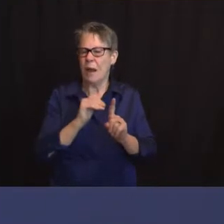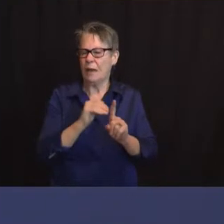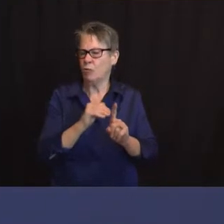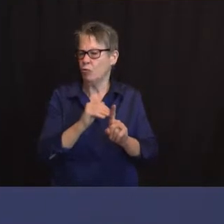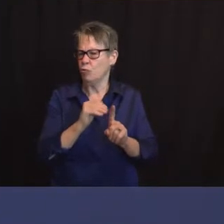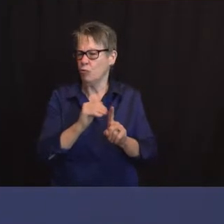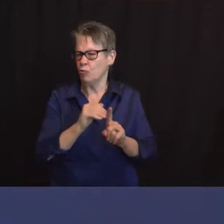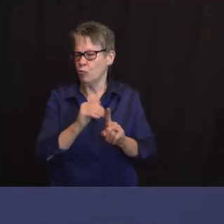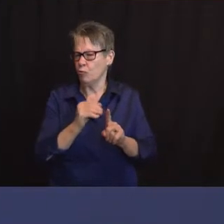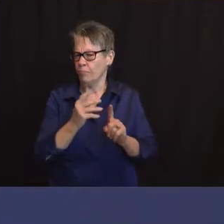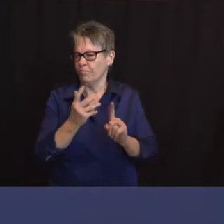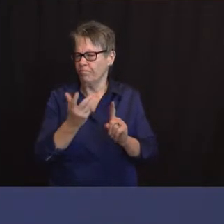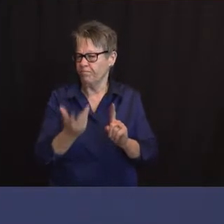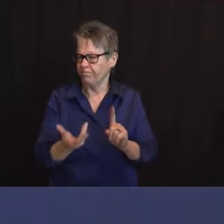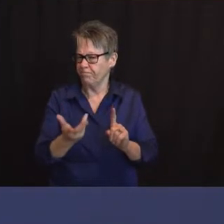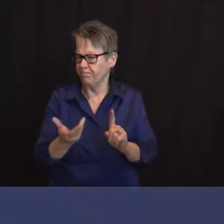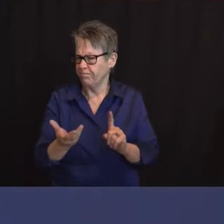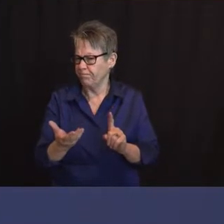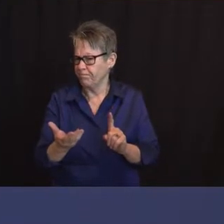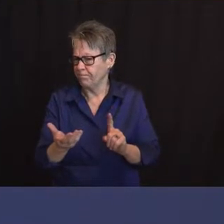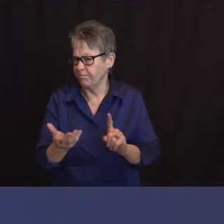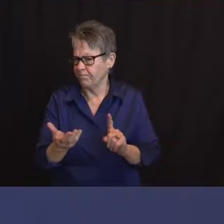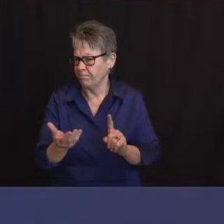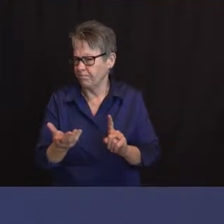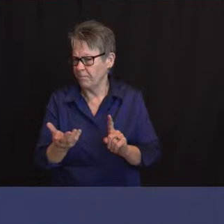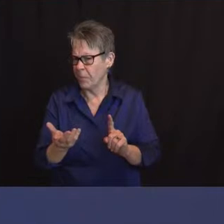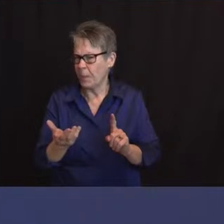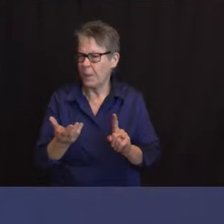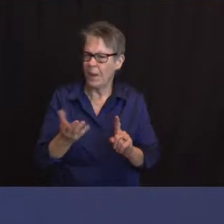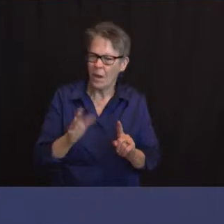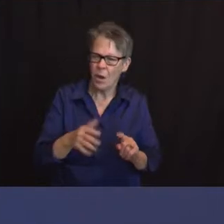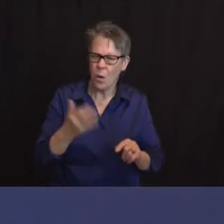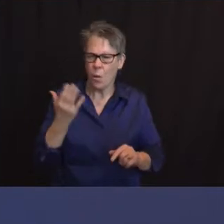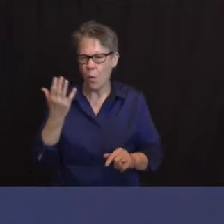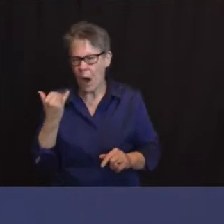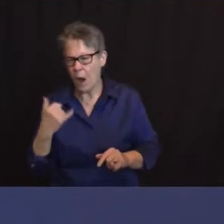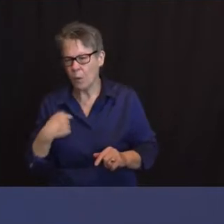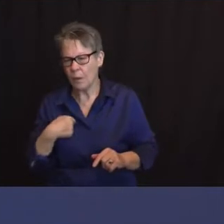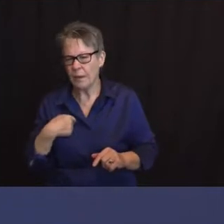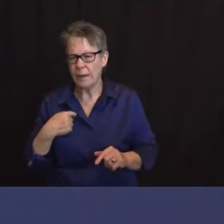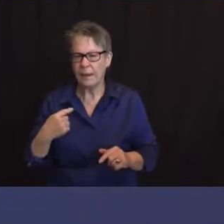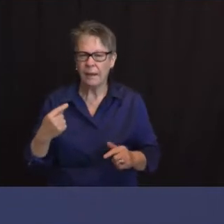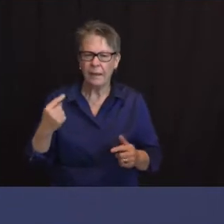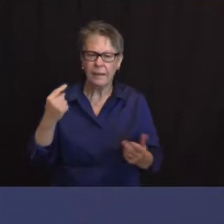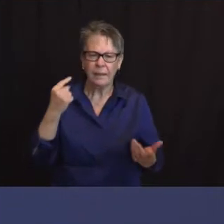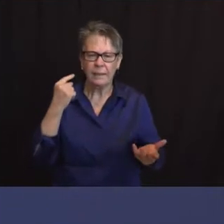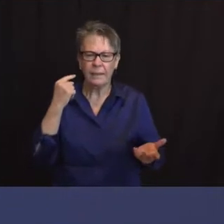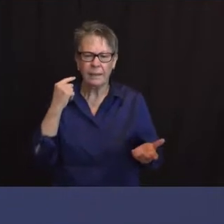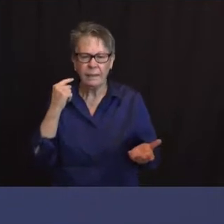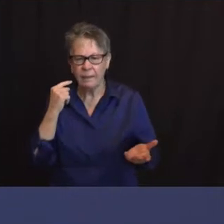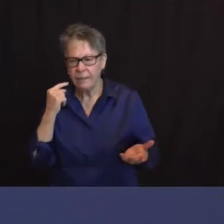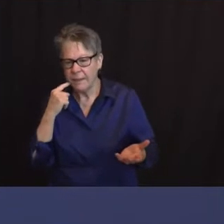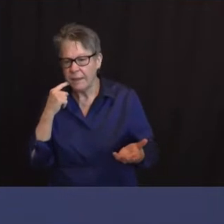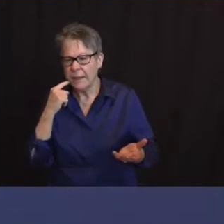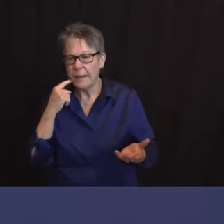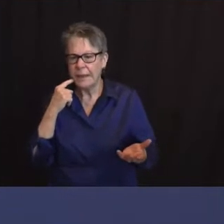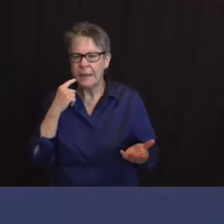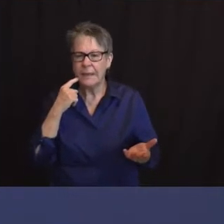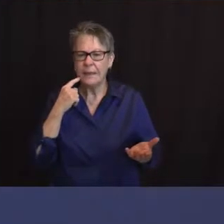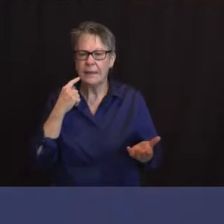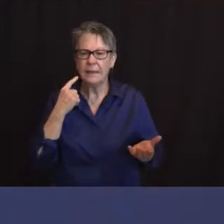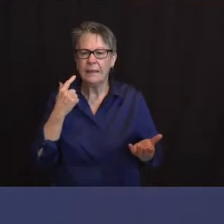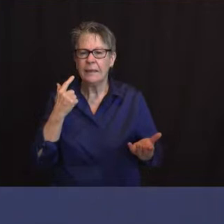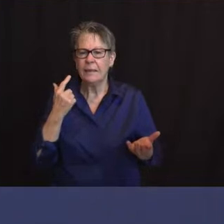via your question, to reiterate, why do we think we've got the cases we've got? I would suggest